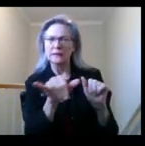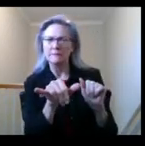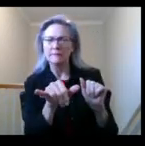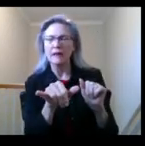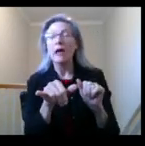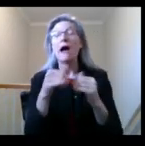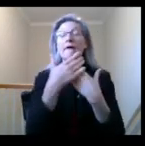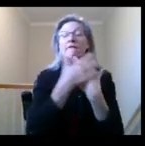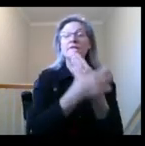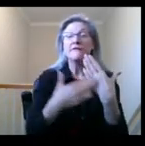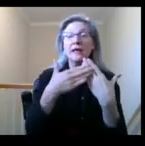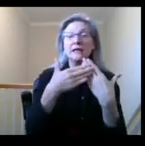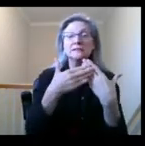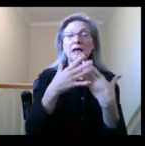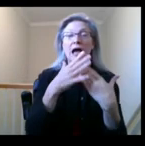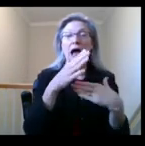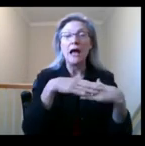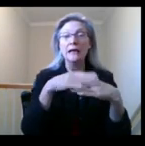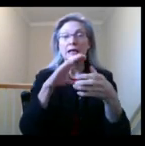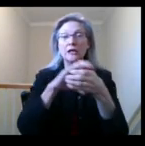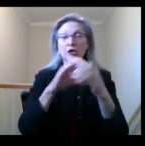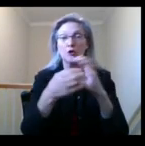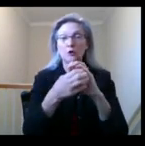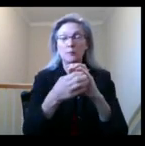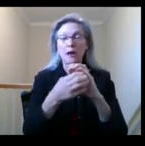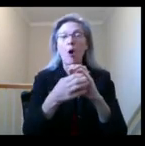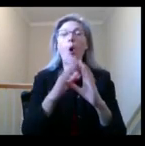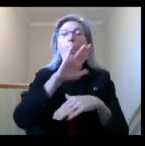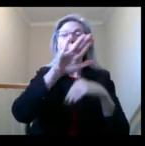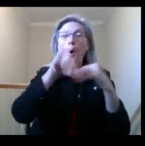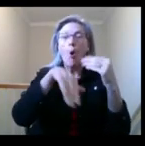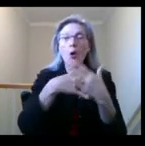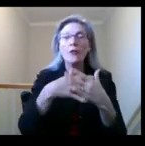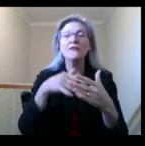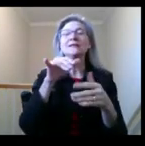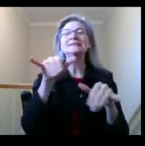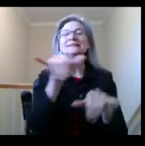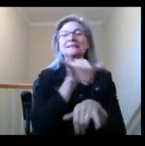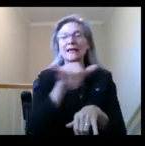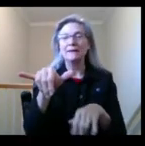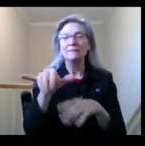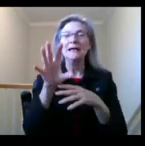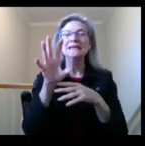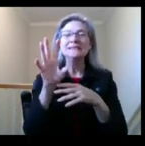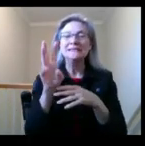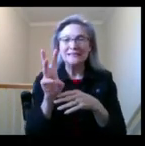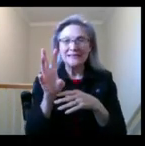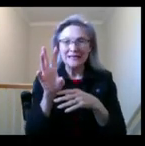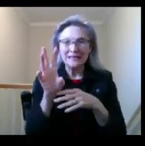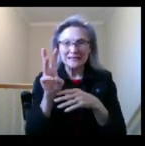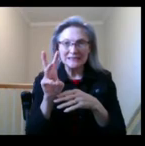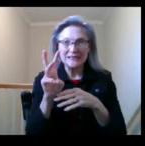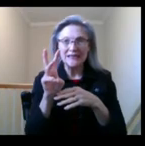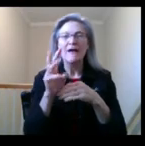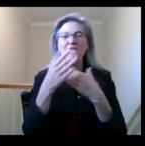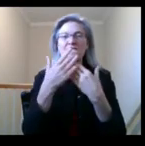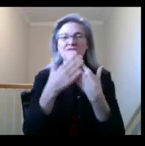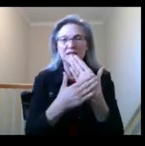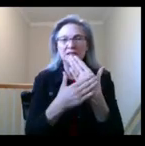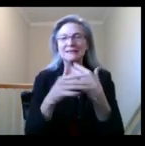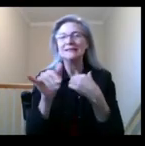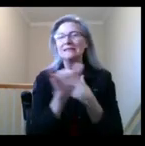on a cube, you should notice, is all the same. What shape is going around a